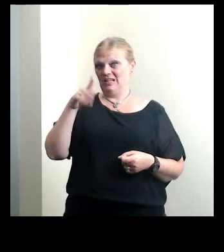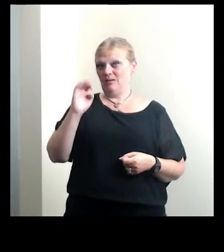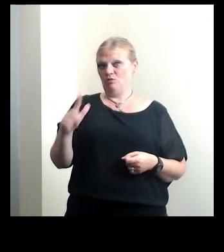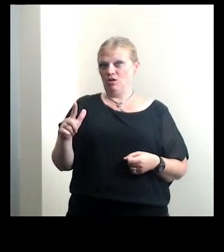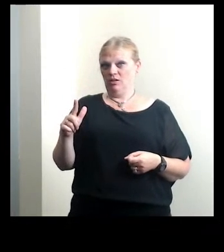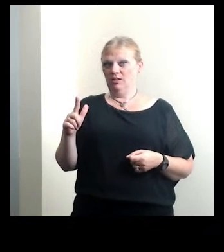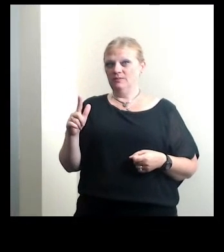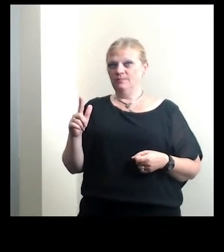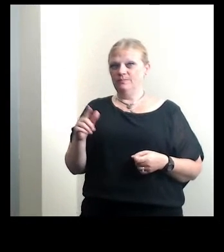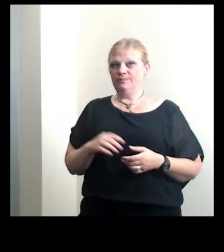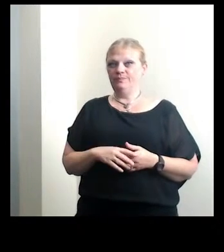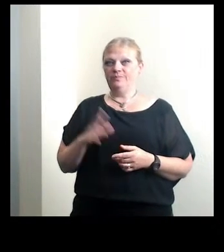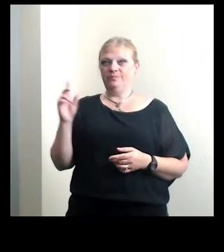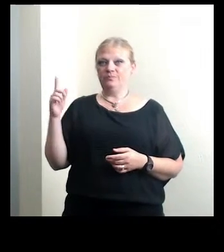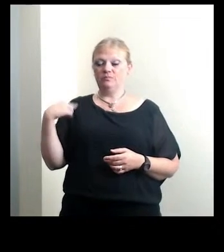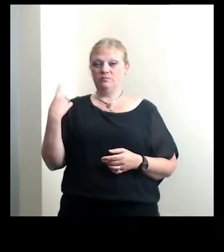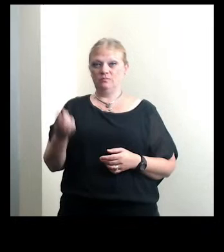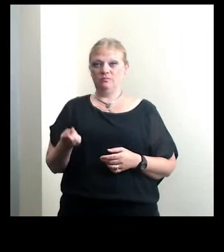and so far